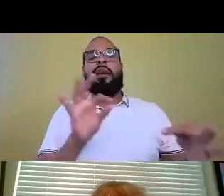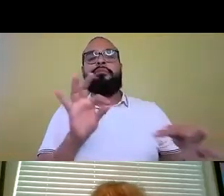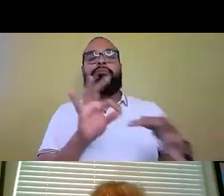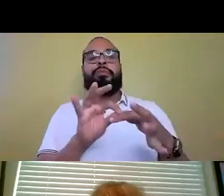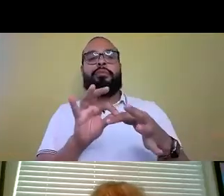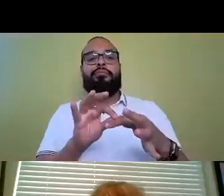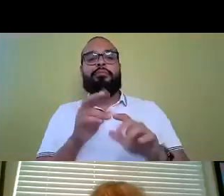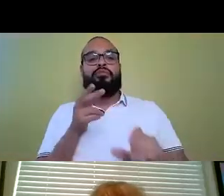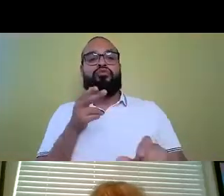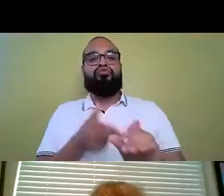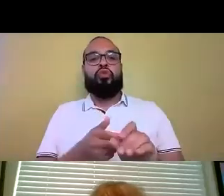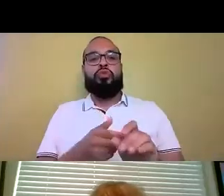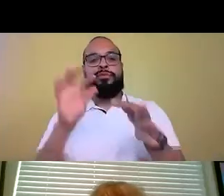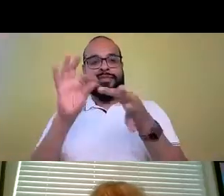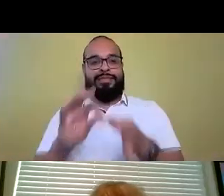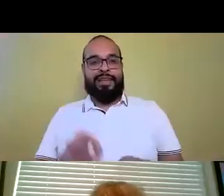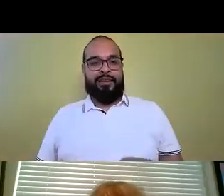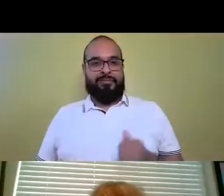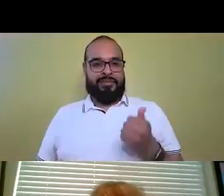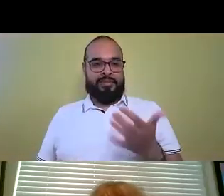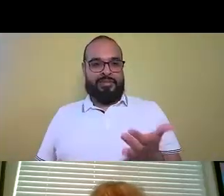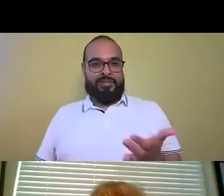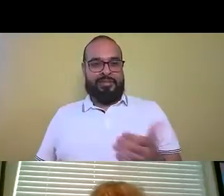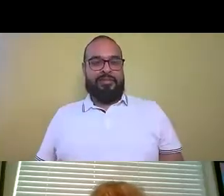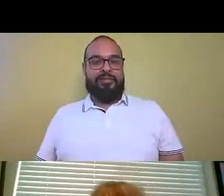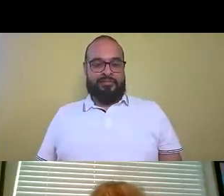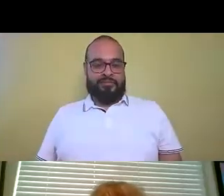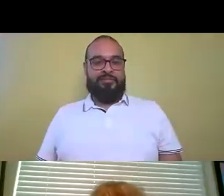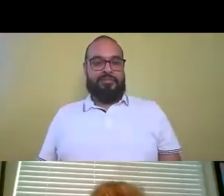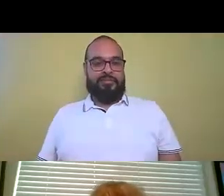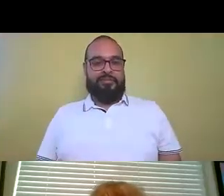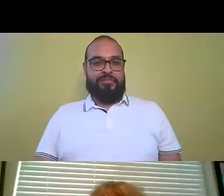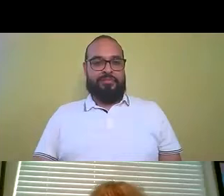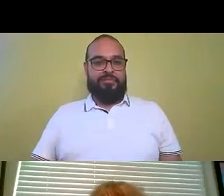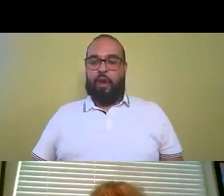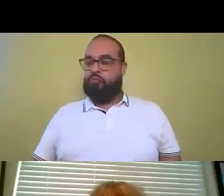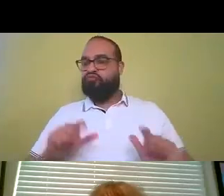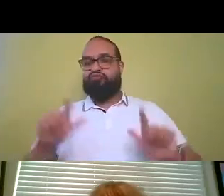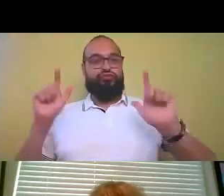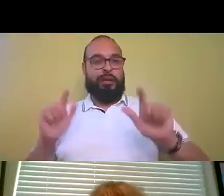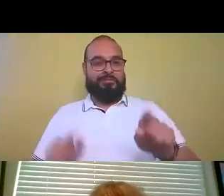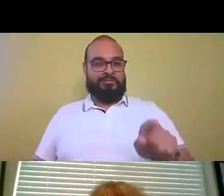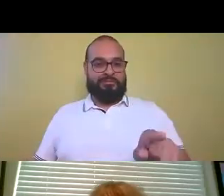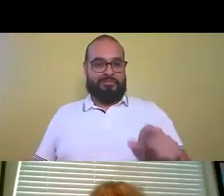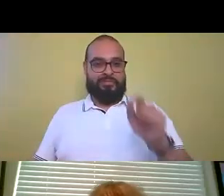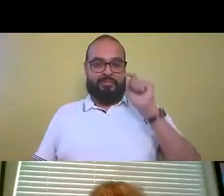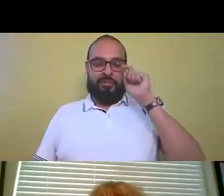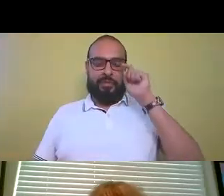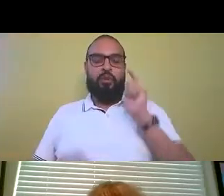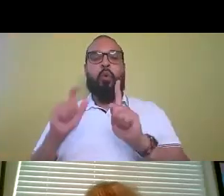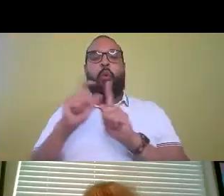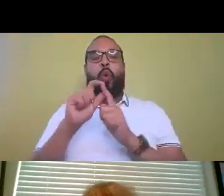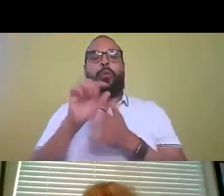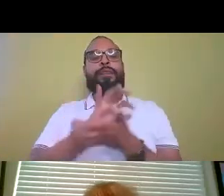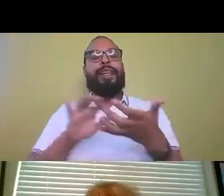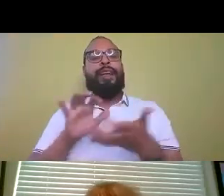And it will bring you right to a little, we'll bring you right to the little word cloud